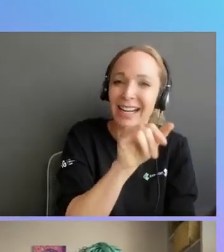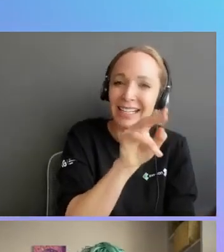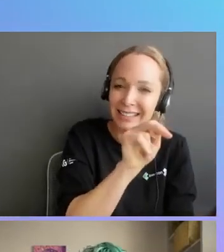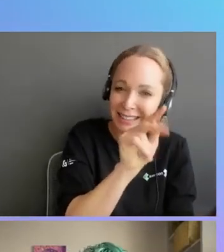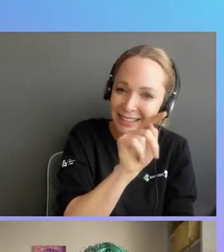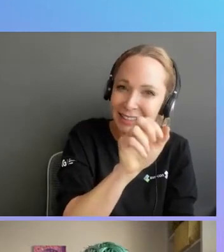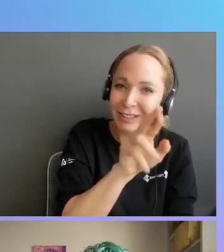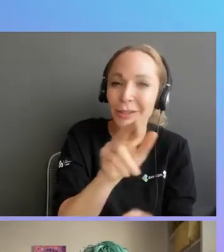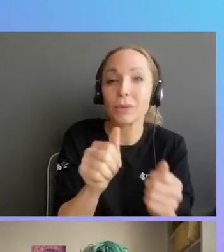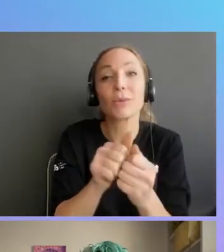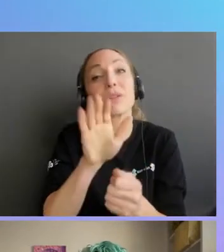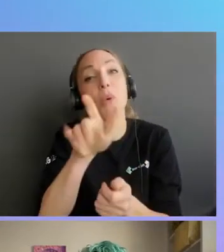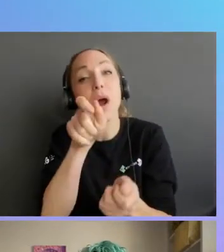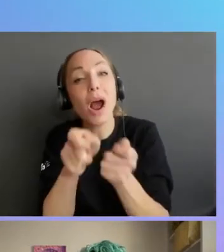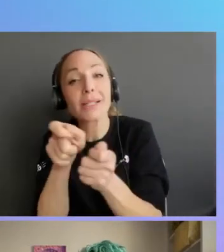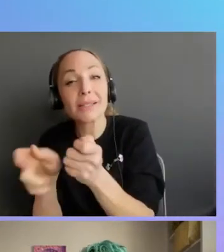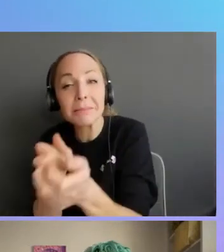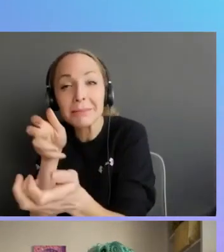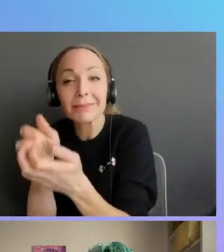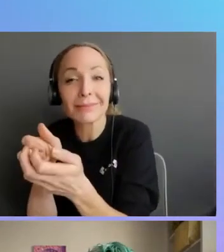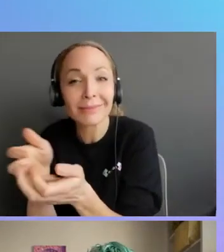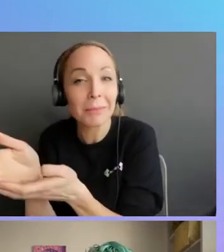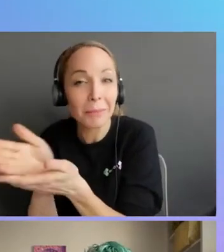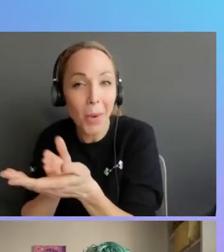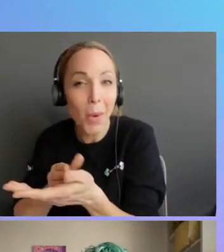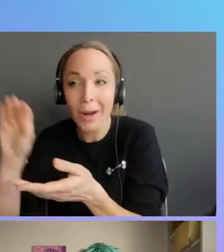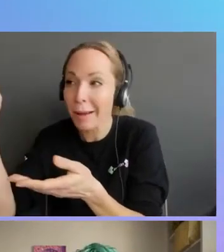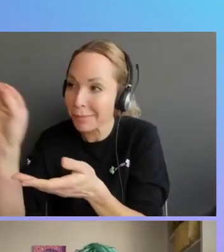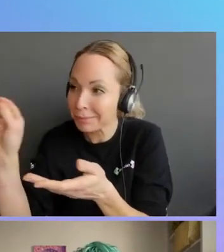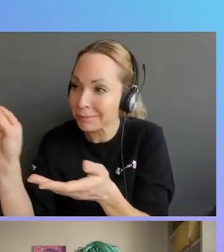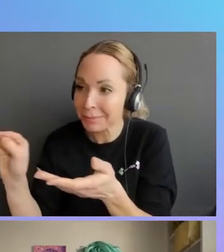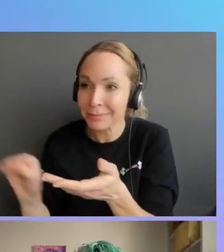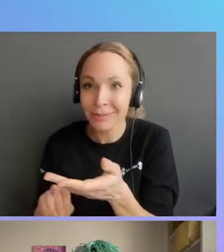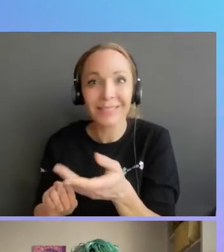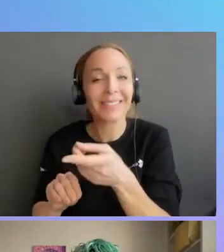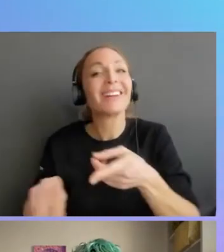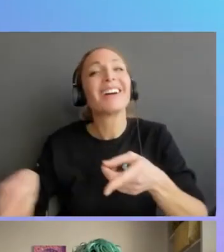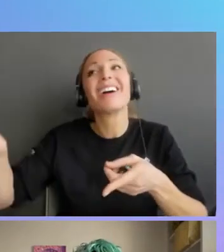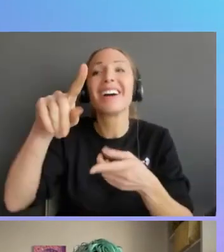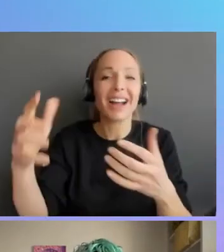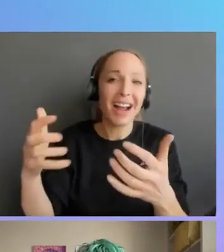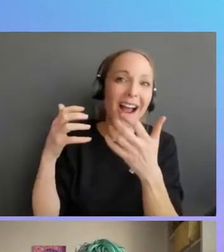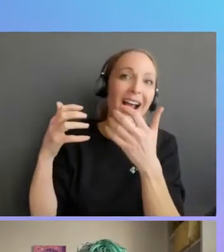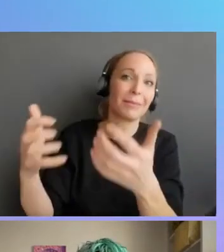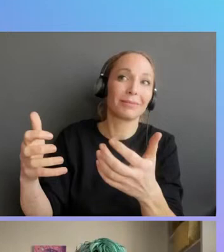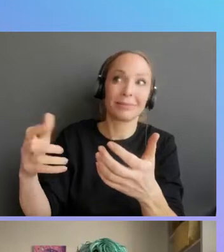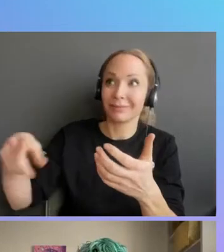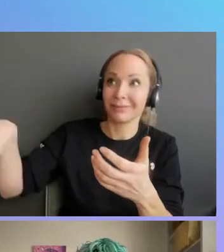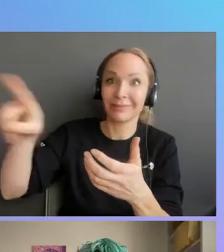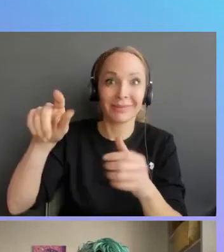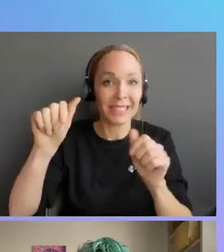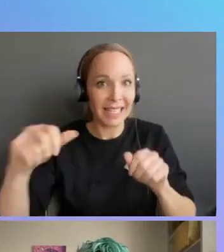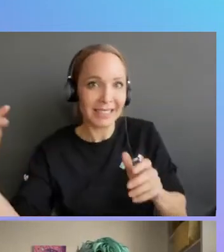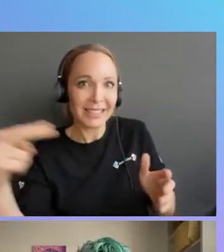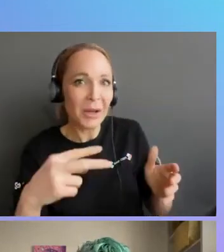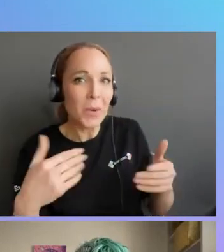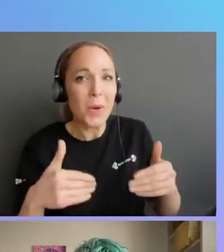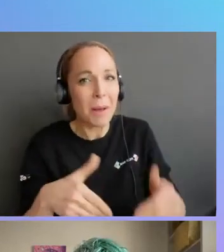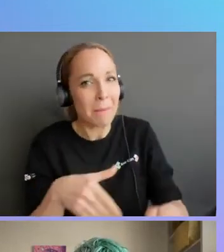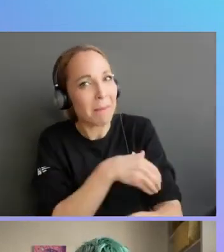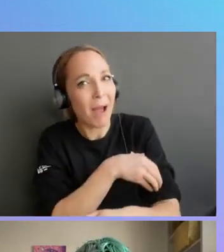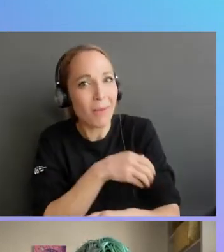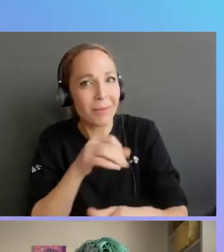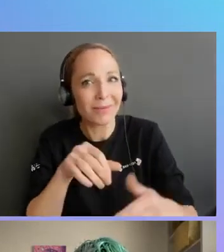developers are getting feedback immediately as they're coding, so you can stop committing accessibility bugs to your products and your apps.